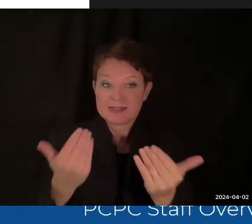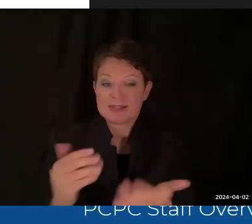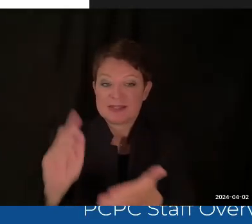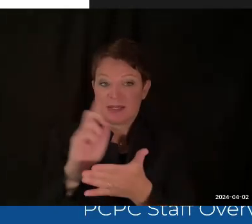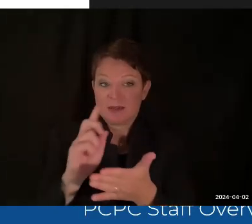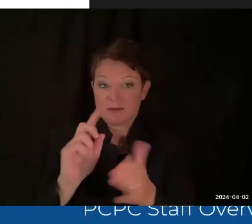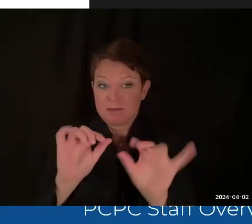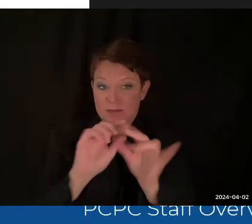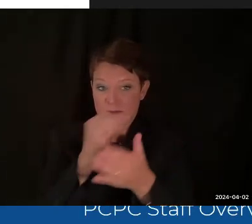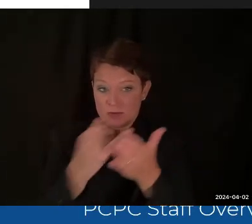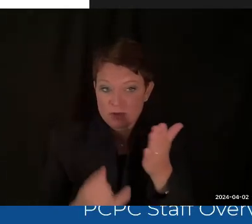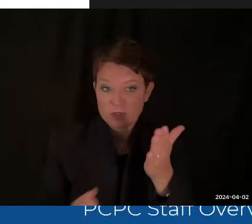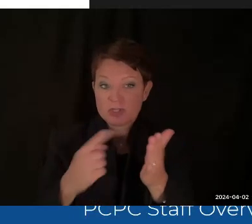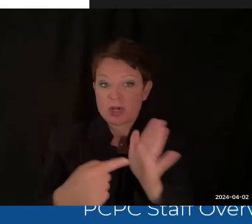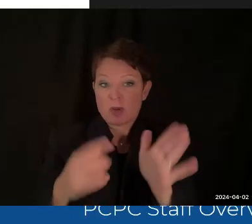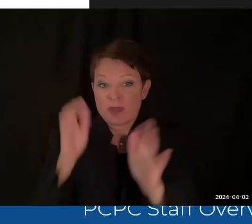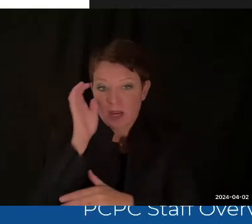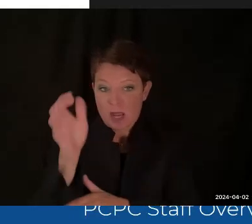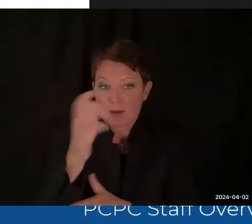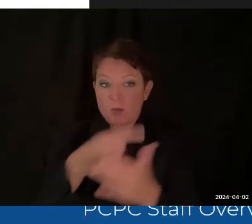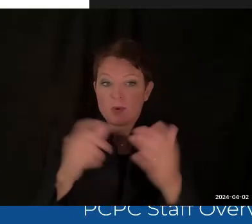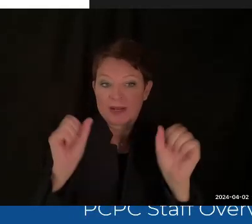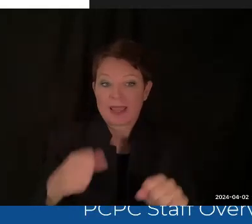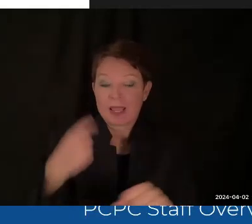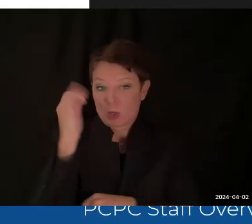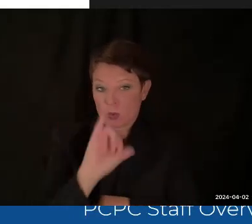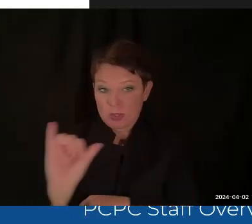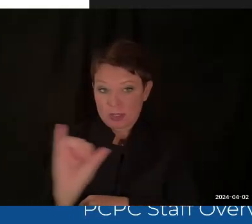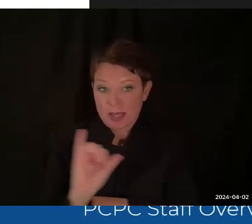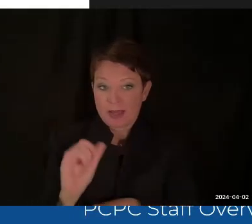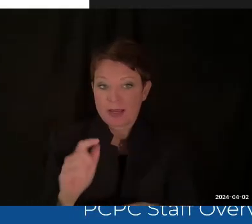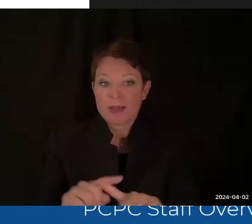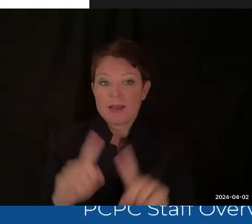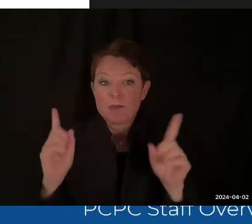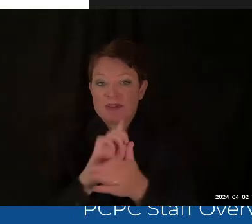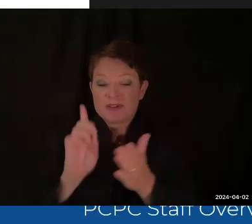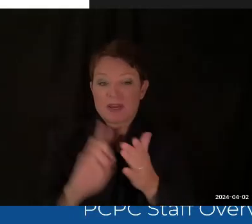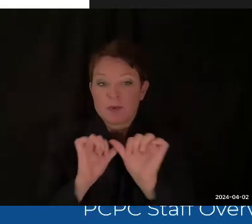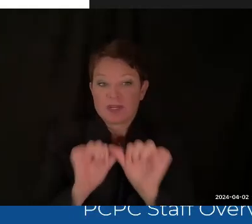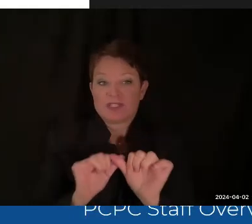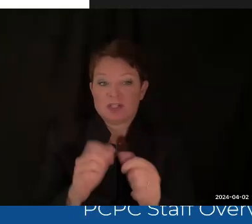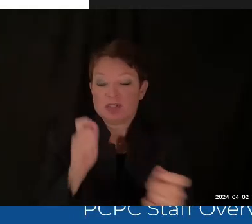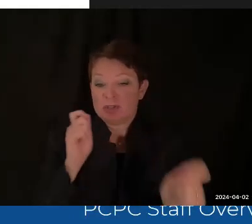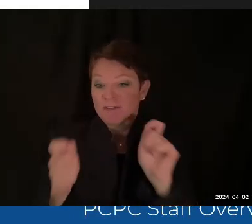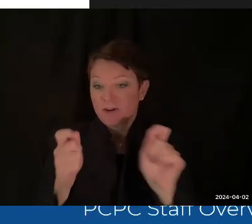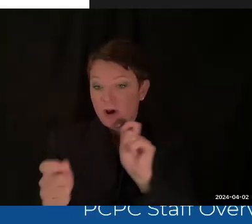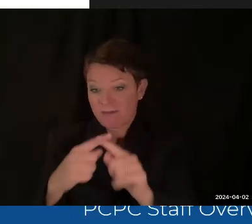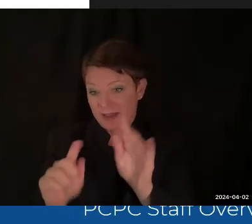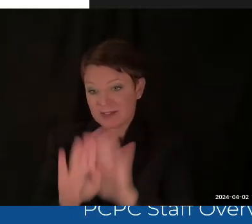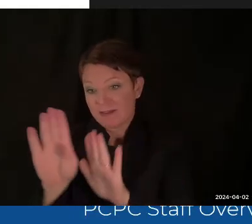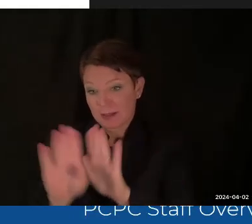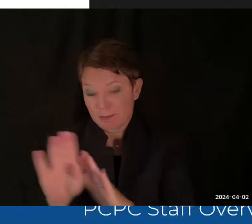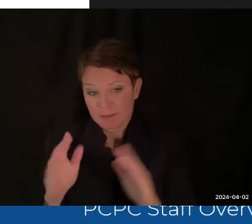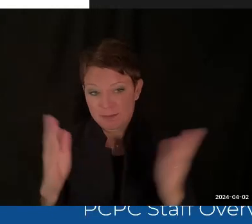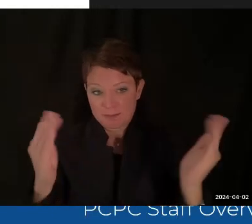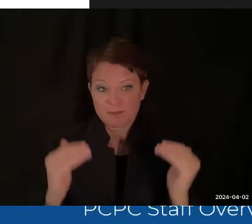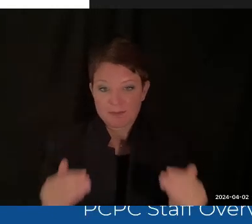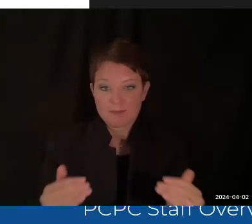are meant to evoke a concept of what could be. However, the design will continue to evolve and